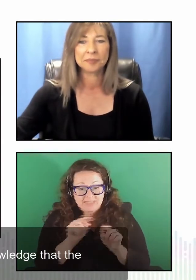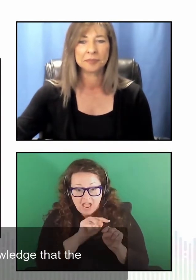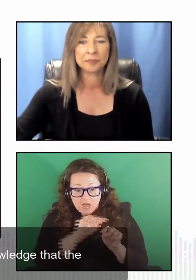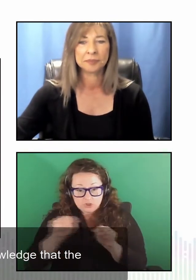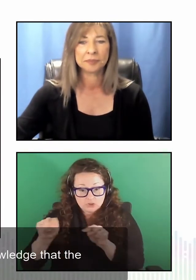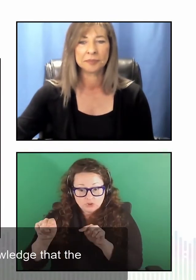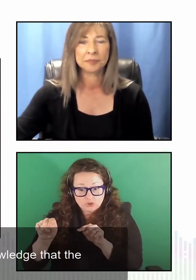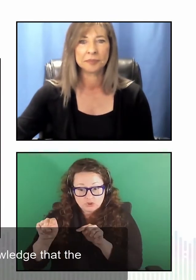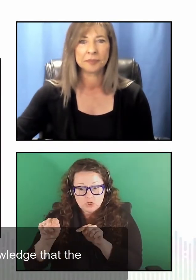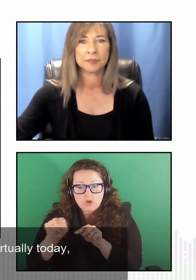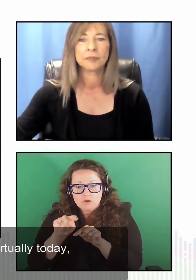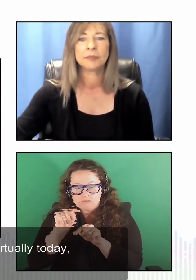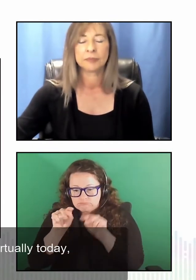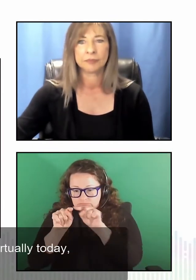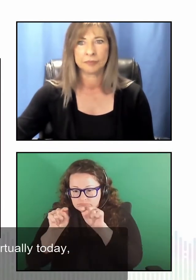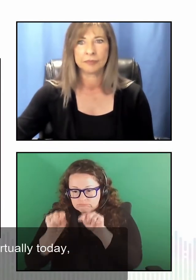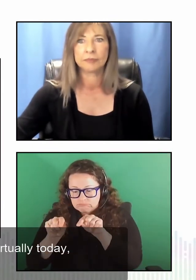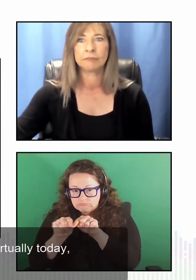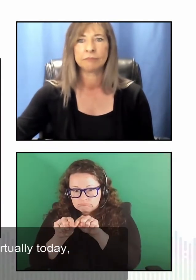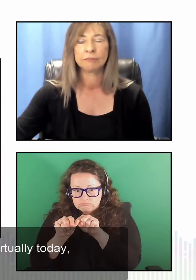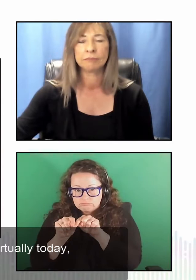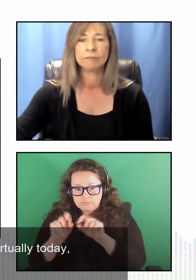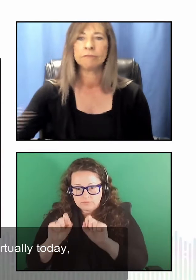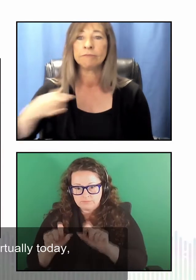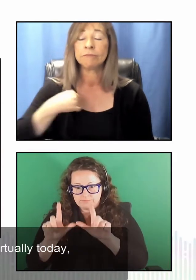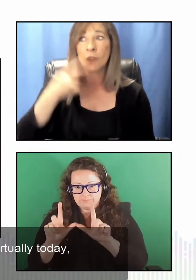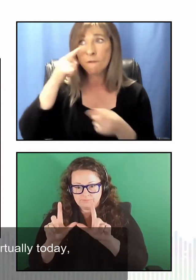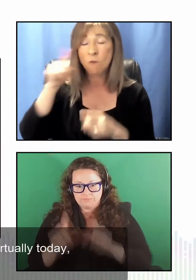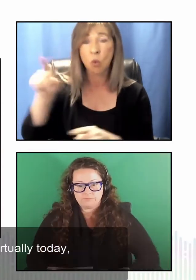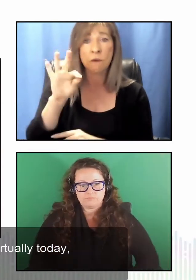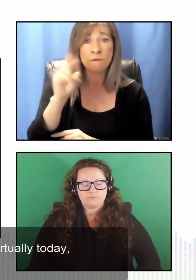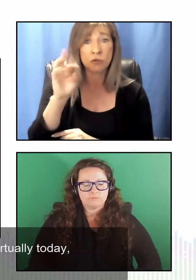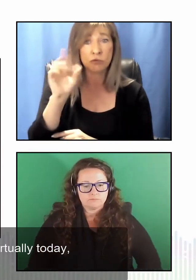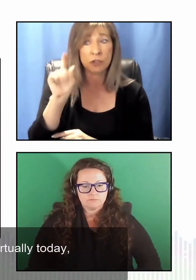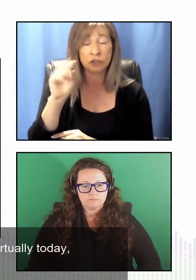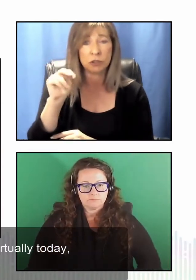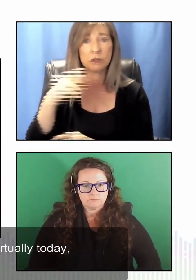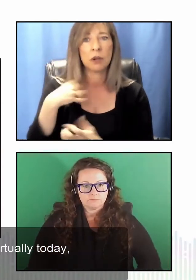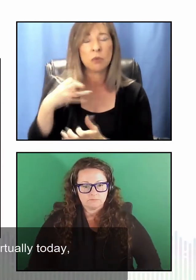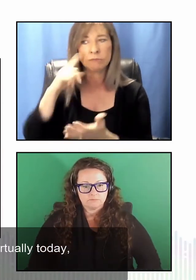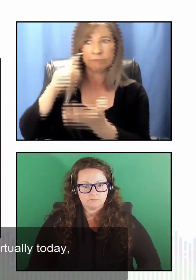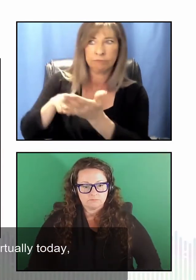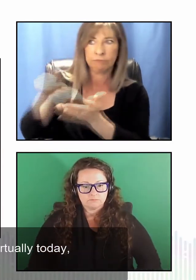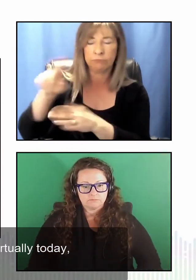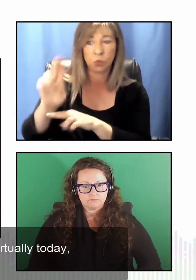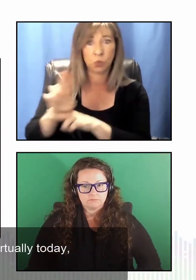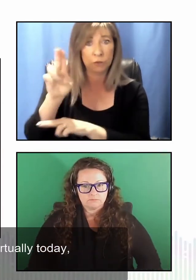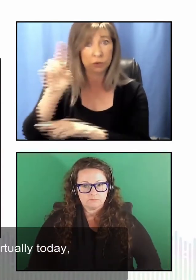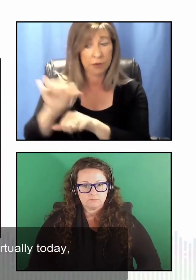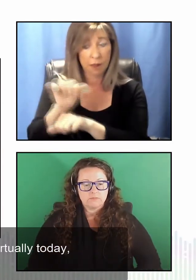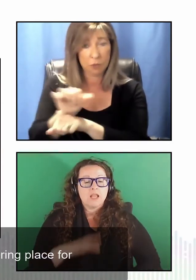Federation, I wish to acknowledge that the University of Alberta, which is hosting us virtually today, is located on Treaty